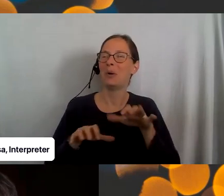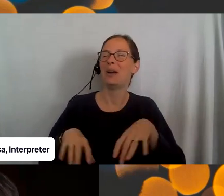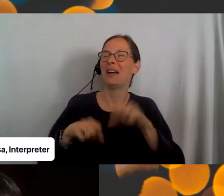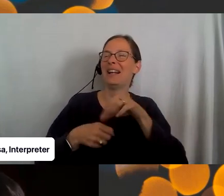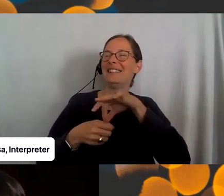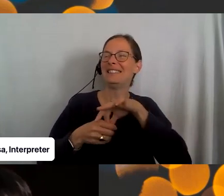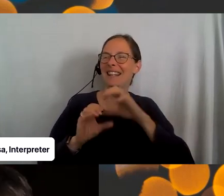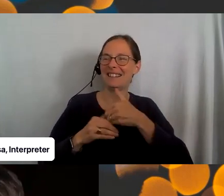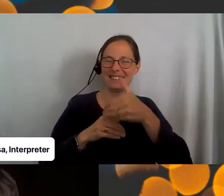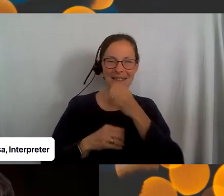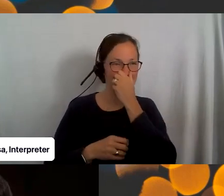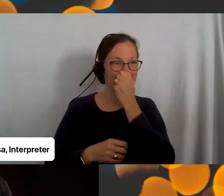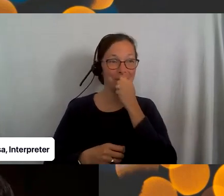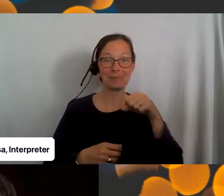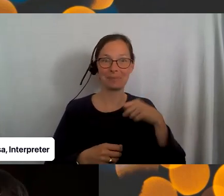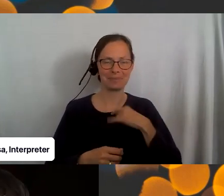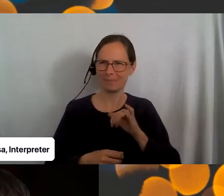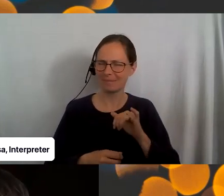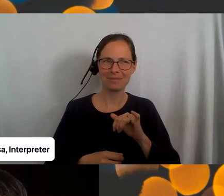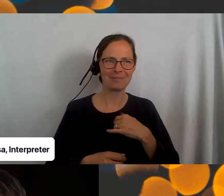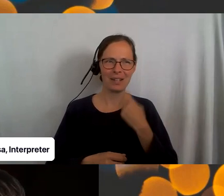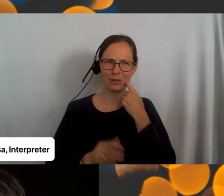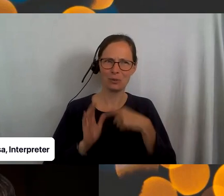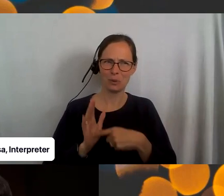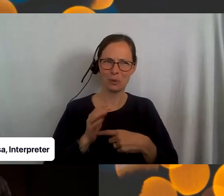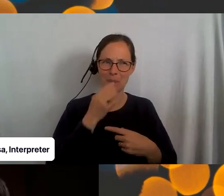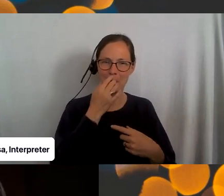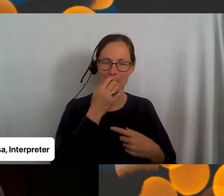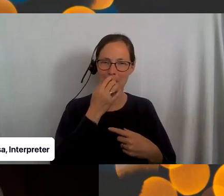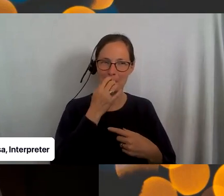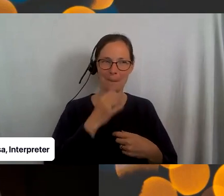next. Oh, we want. Yes, I was like, I just showed you my knitting, Maud.